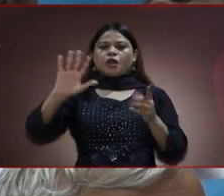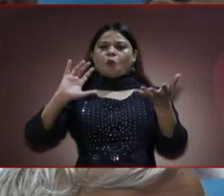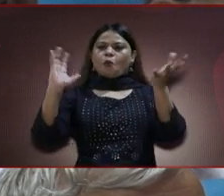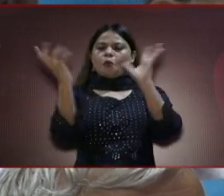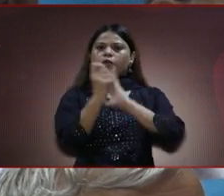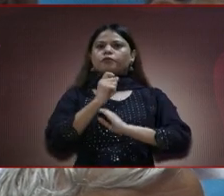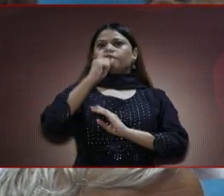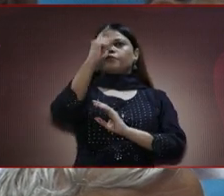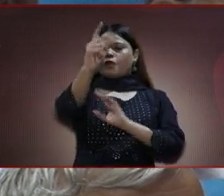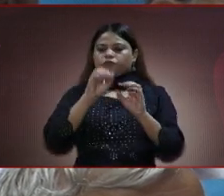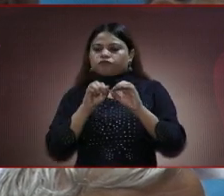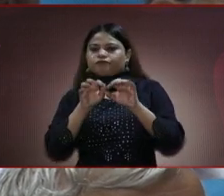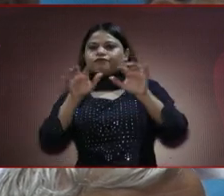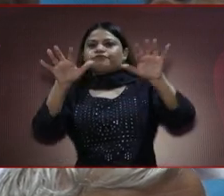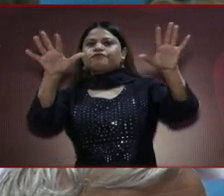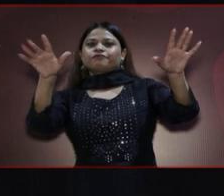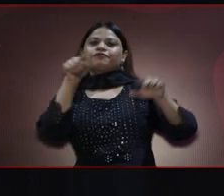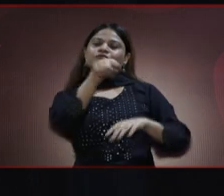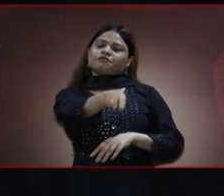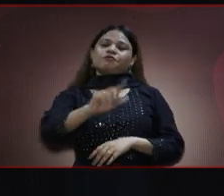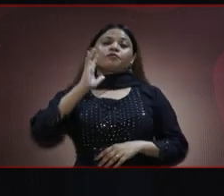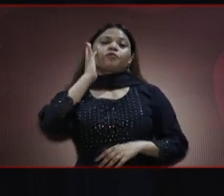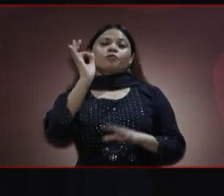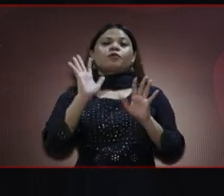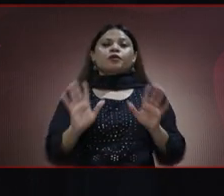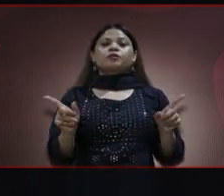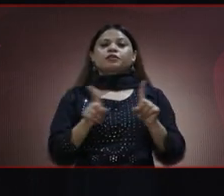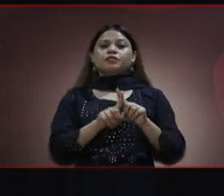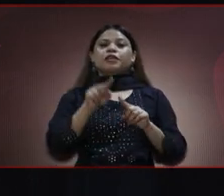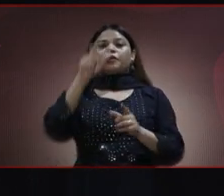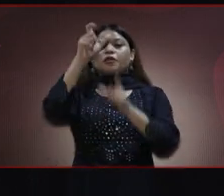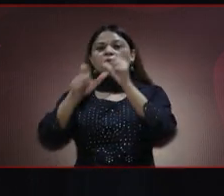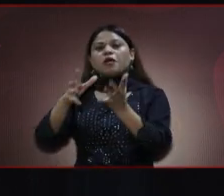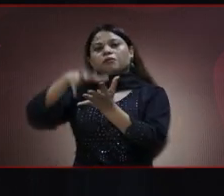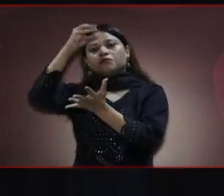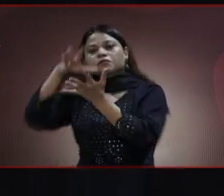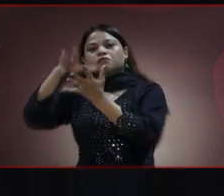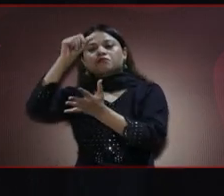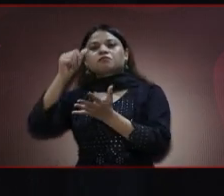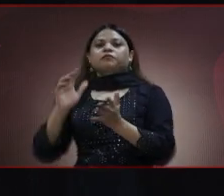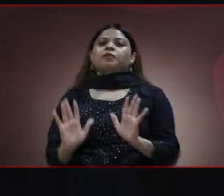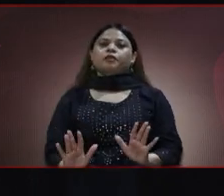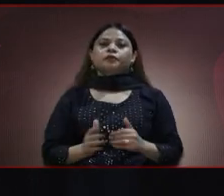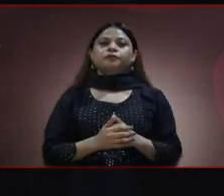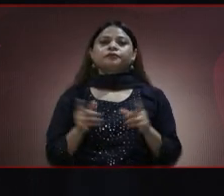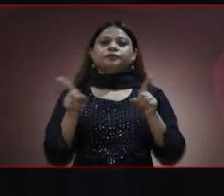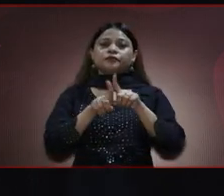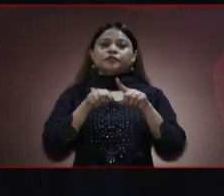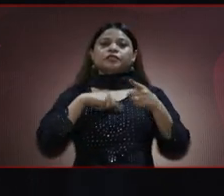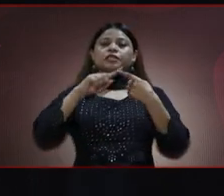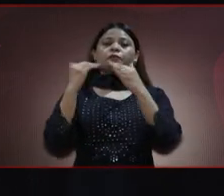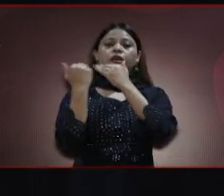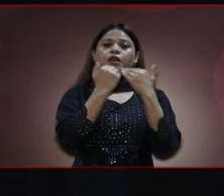superpower, it is not enough to simply foster literacy. We must cultivate an educated